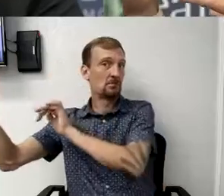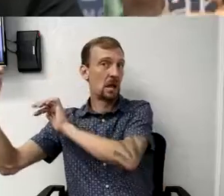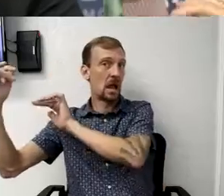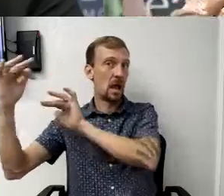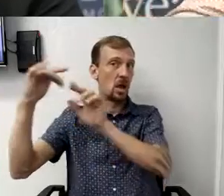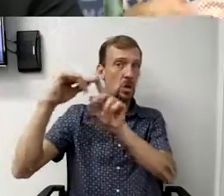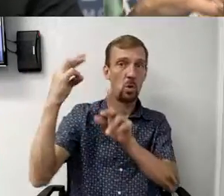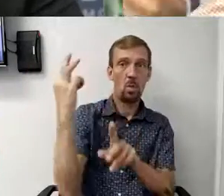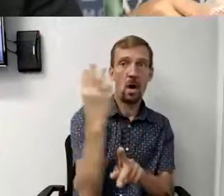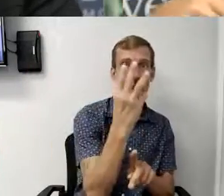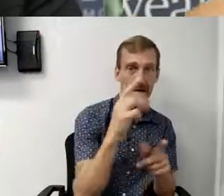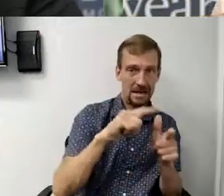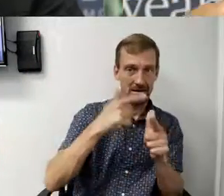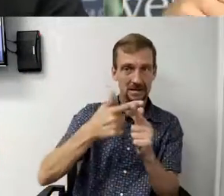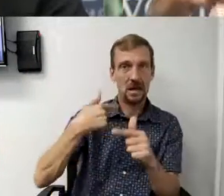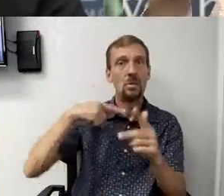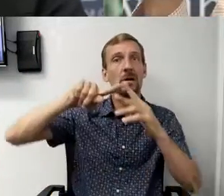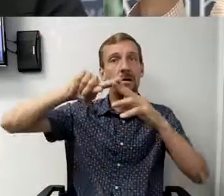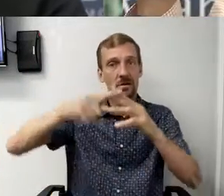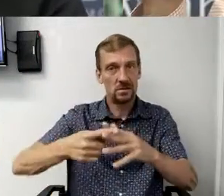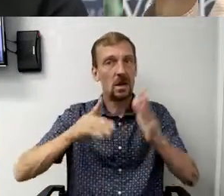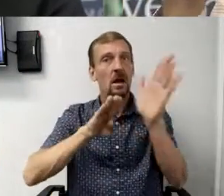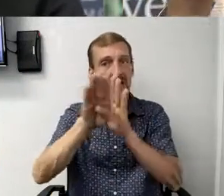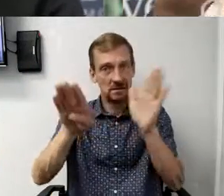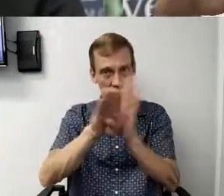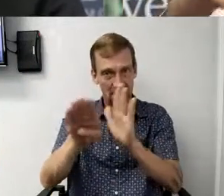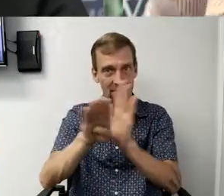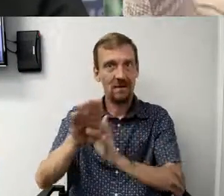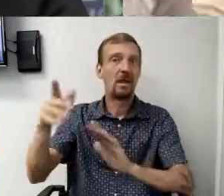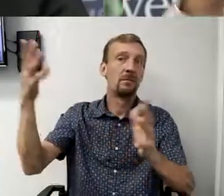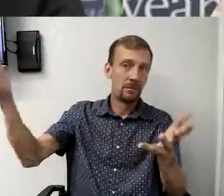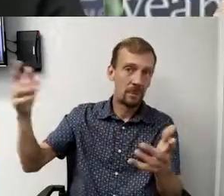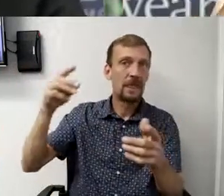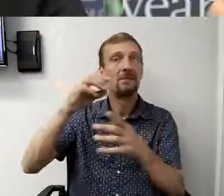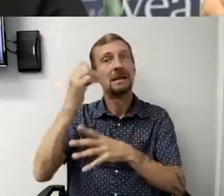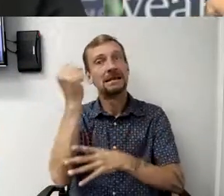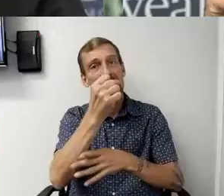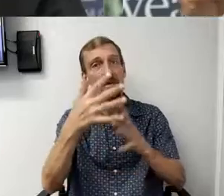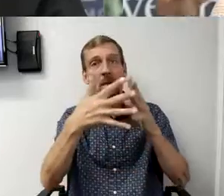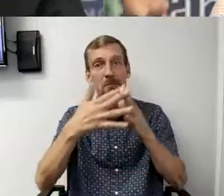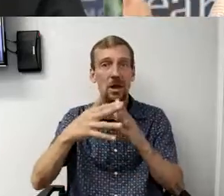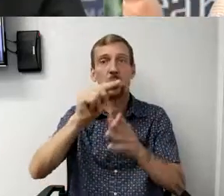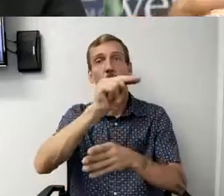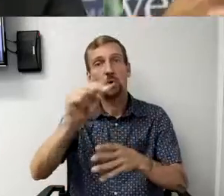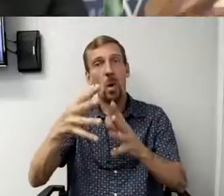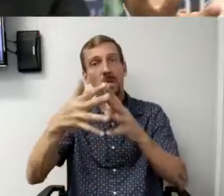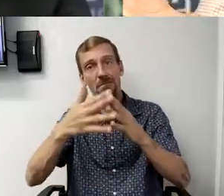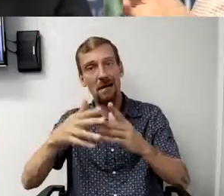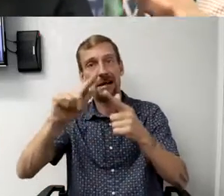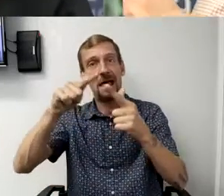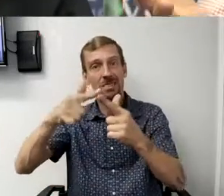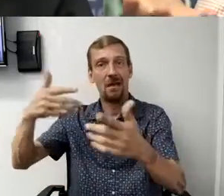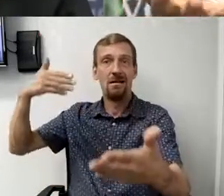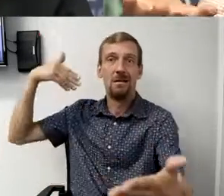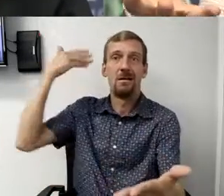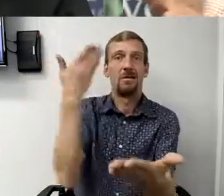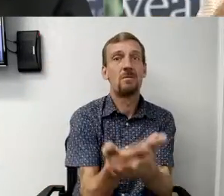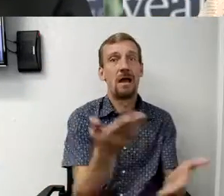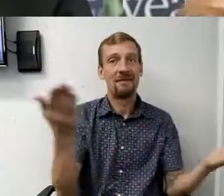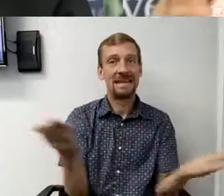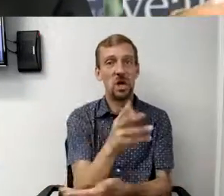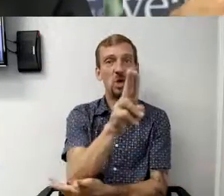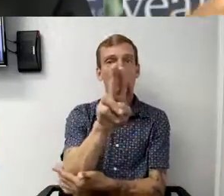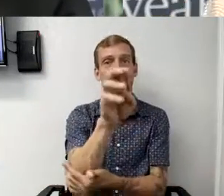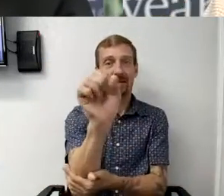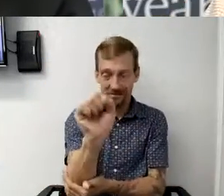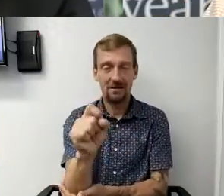affecting this year and start developing vaccines, and it makes its way from South America to North America. By the time it gets to us, we're typically a little better